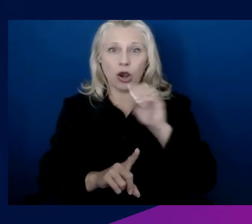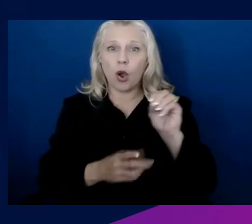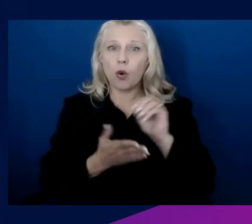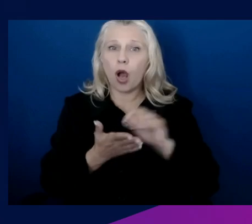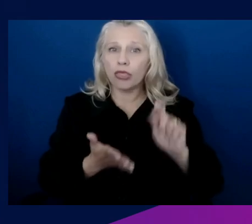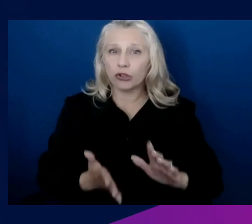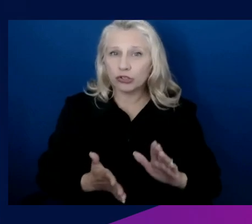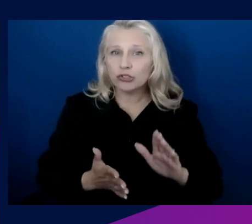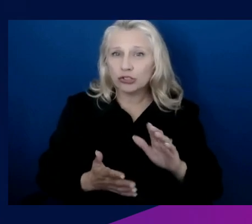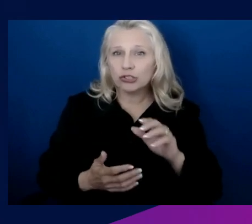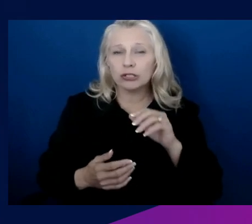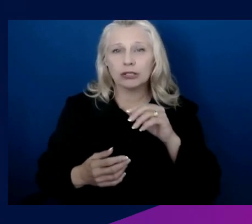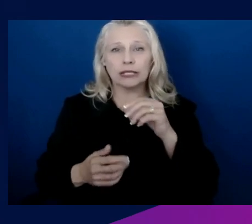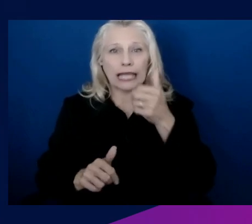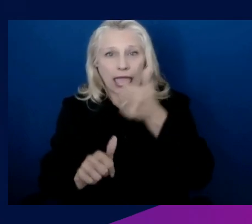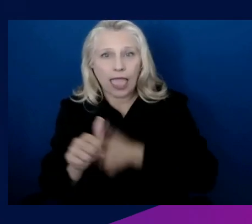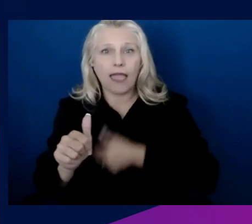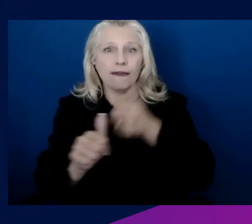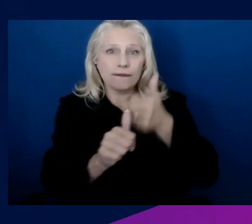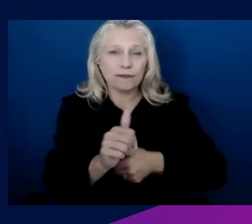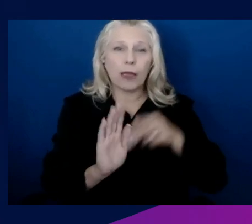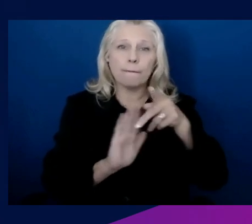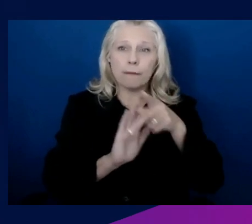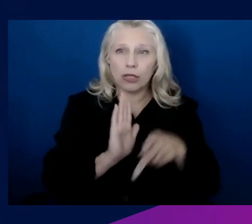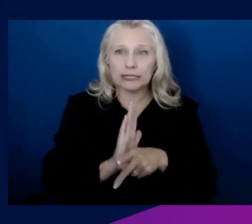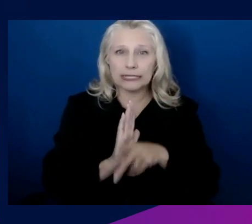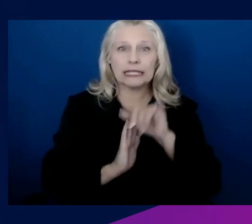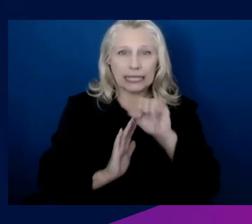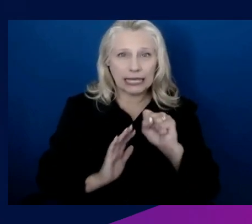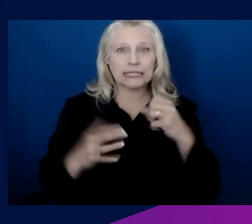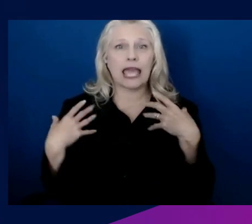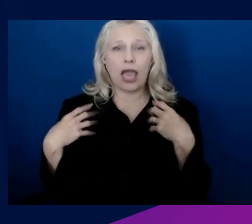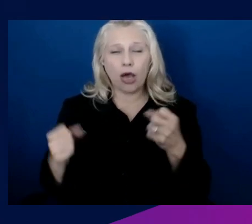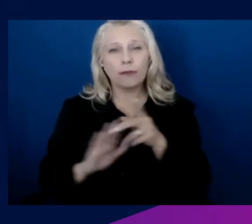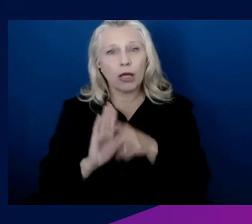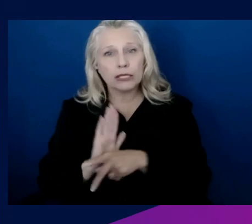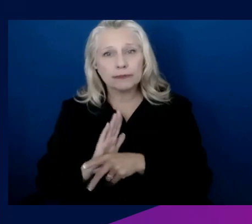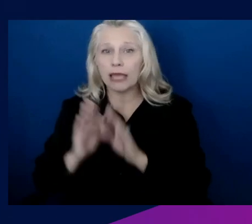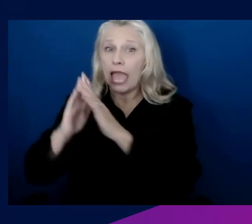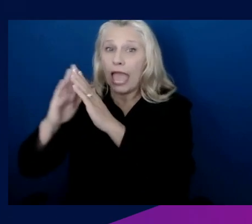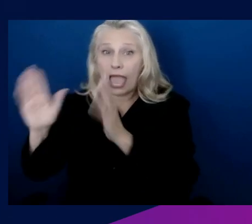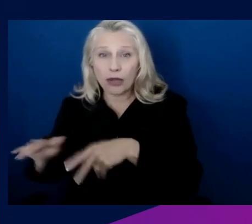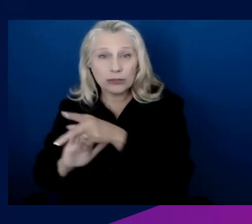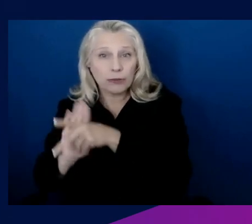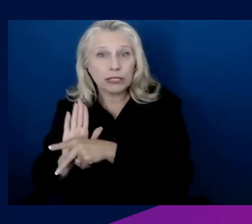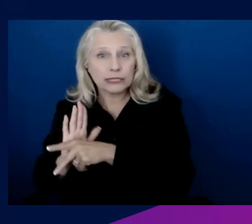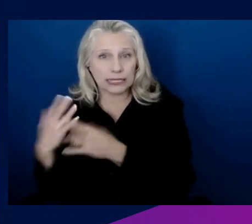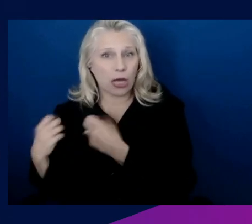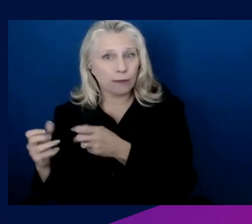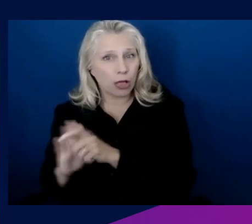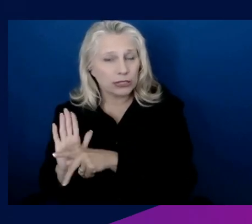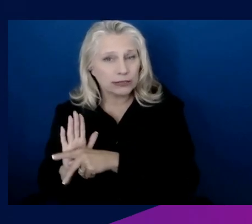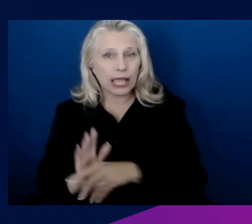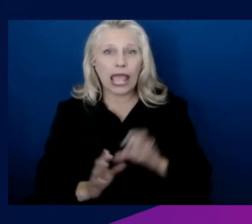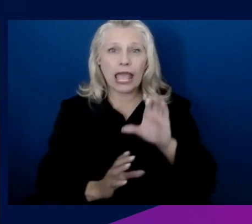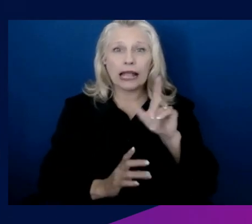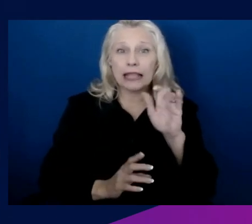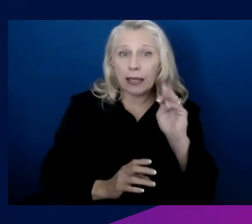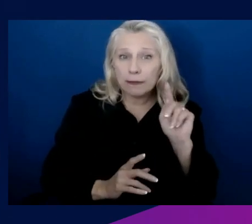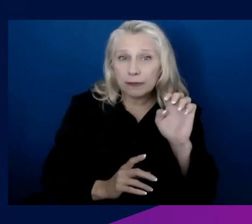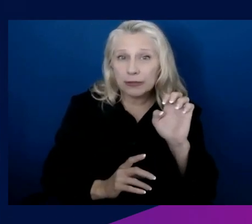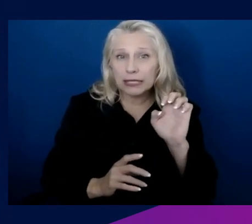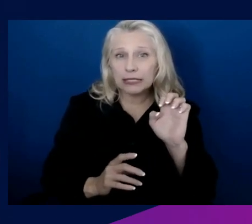how every policy is health policy. Housing policy is health policy. Climate policy is health